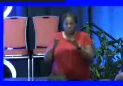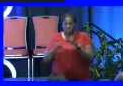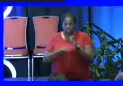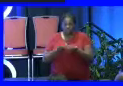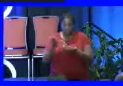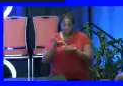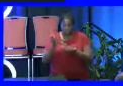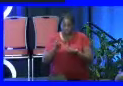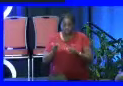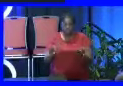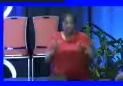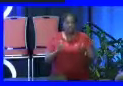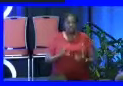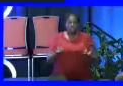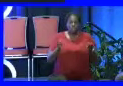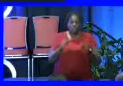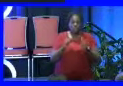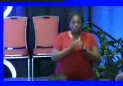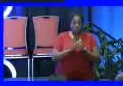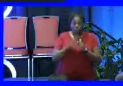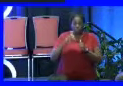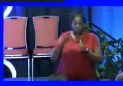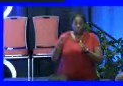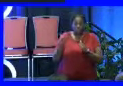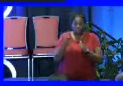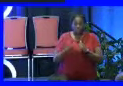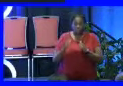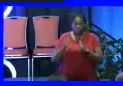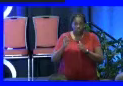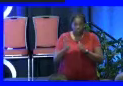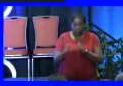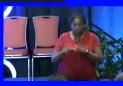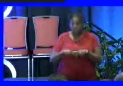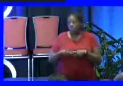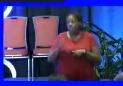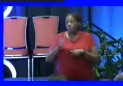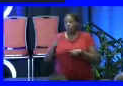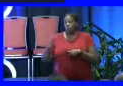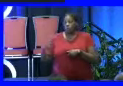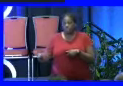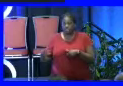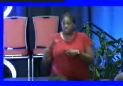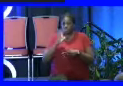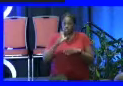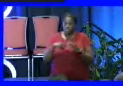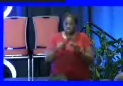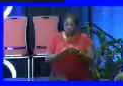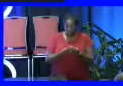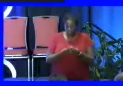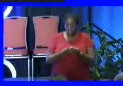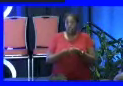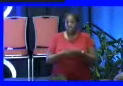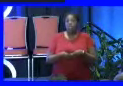operator, a data share agreement with the data warehouse, Green River, a website that discusses the Dwell AZ